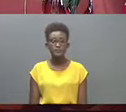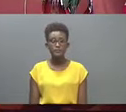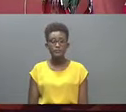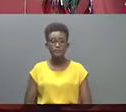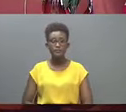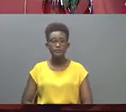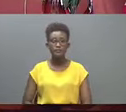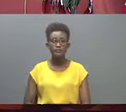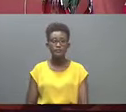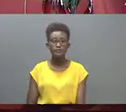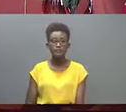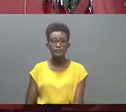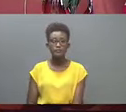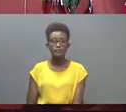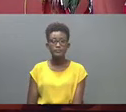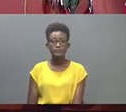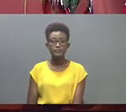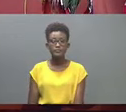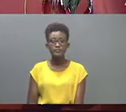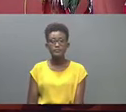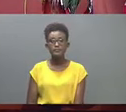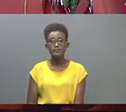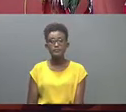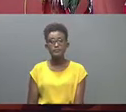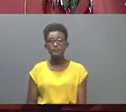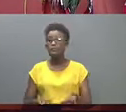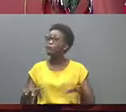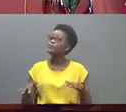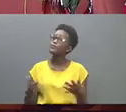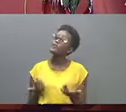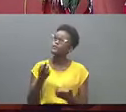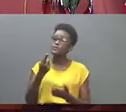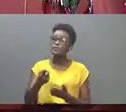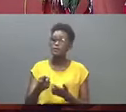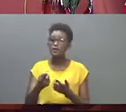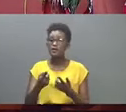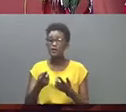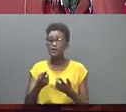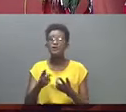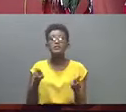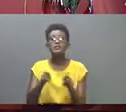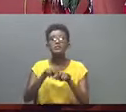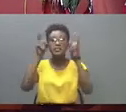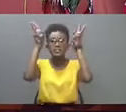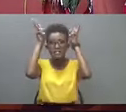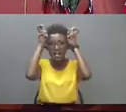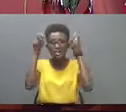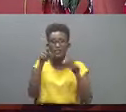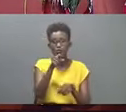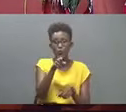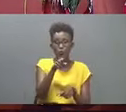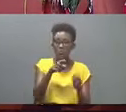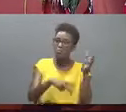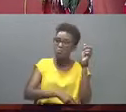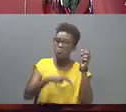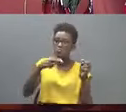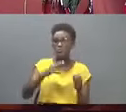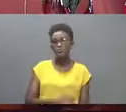iterambere ryawe n'umudendezo wawe. So the devil is a thief. Rero Satani ni